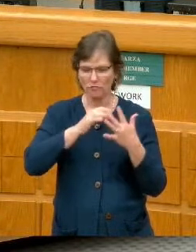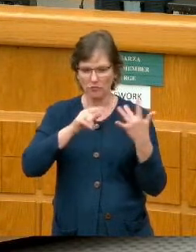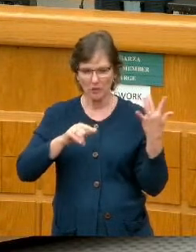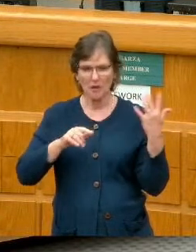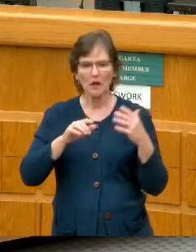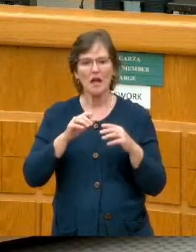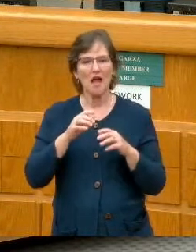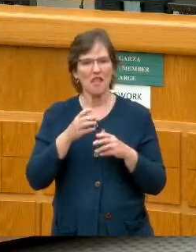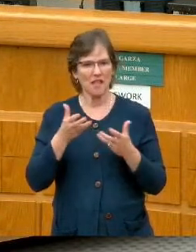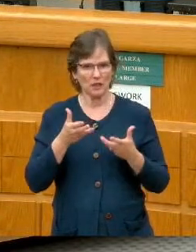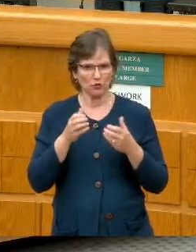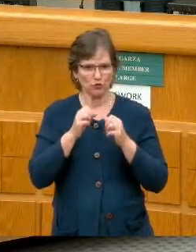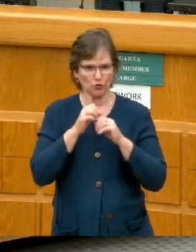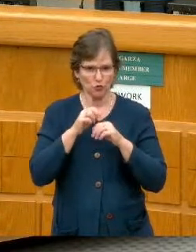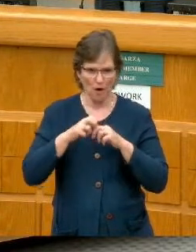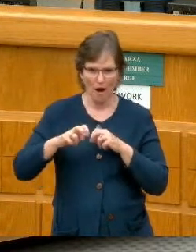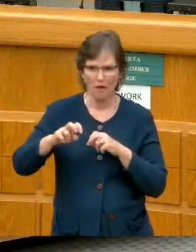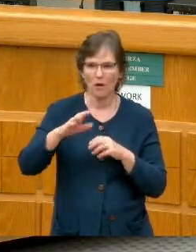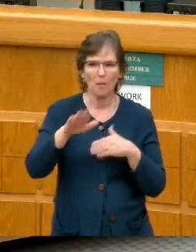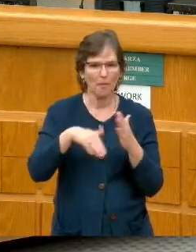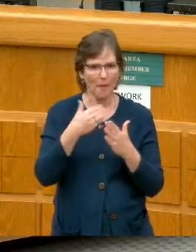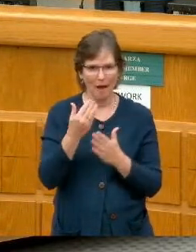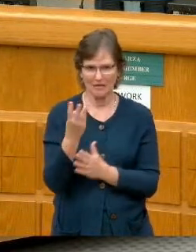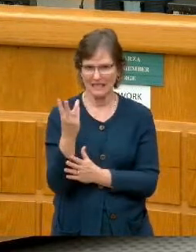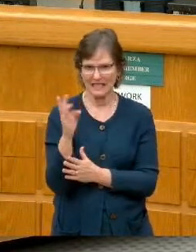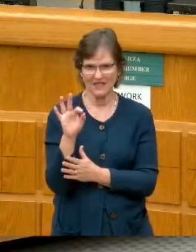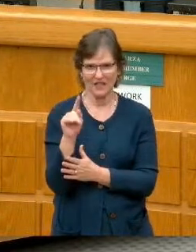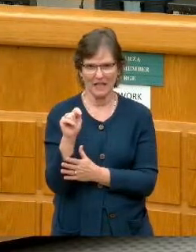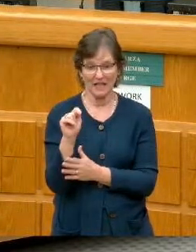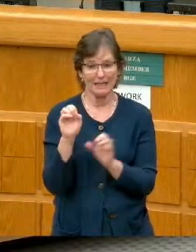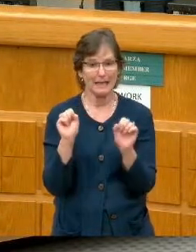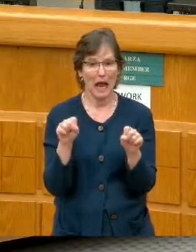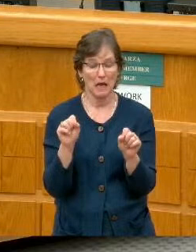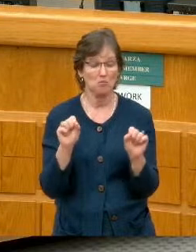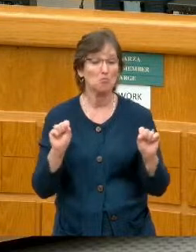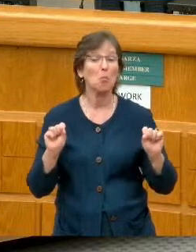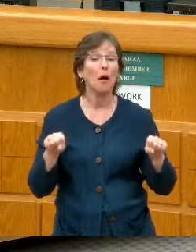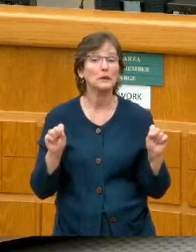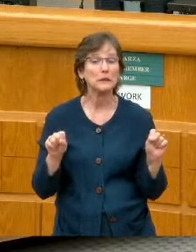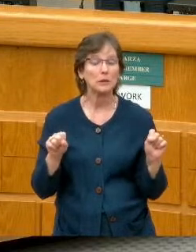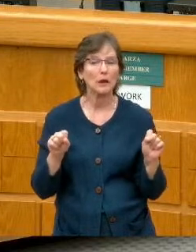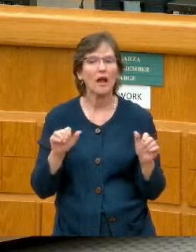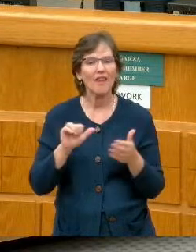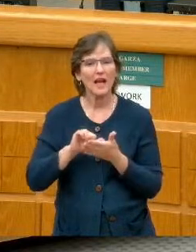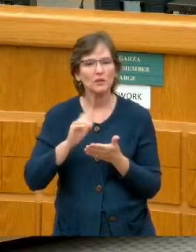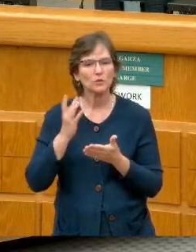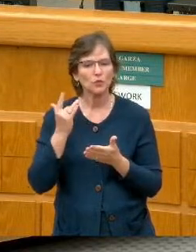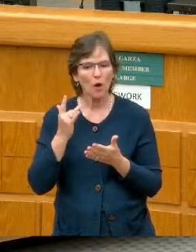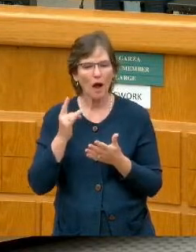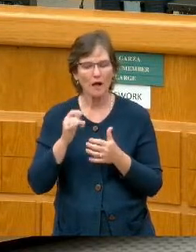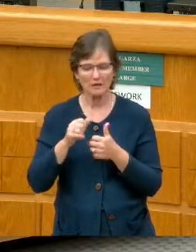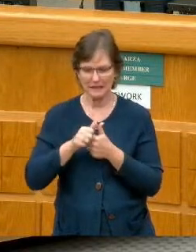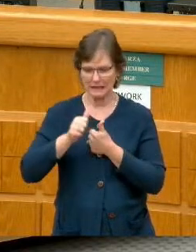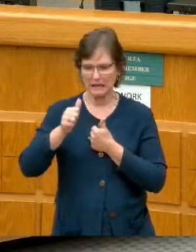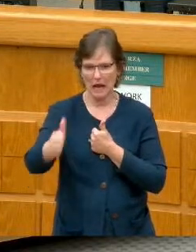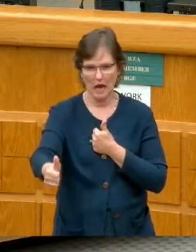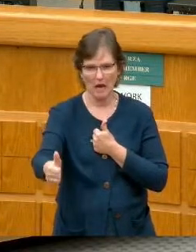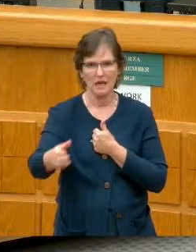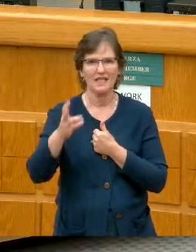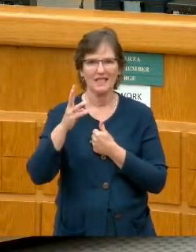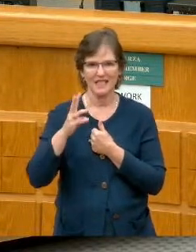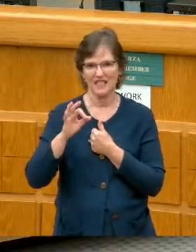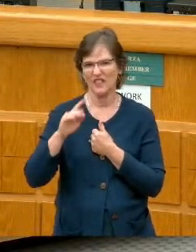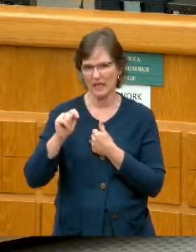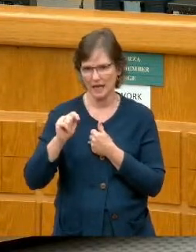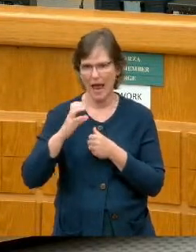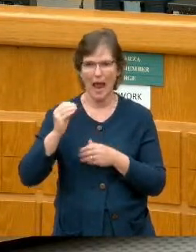the virus is aerosolized. It's in the air, it can be transmitted like that, and those particles, you can't see the virus is transmitted in